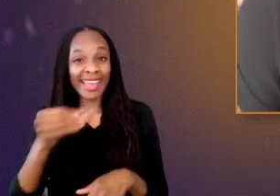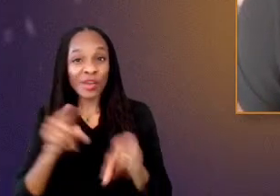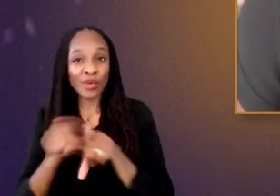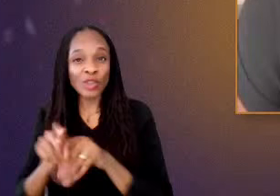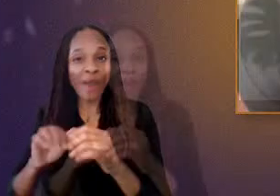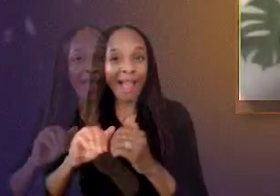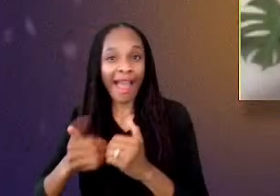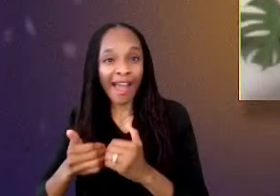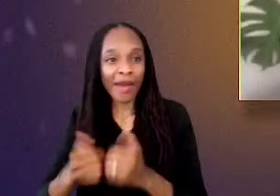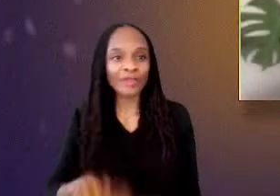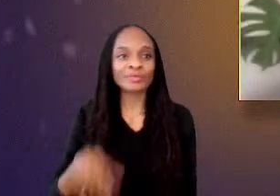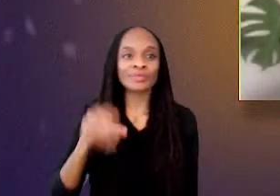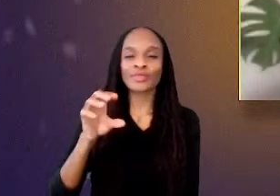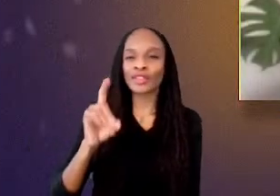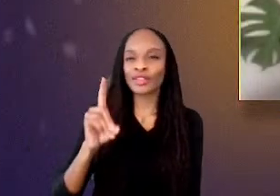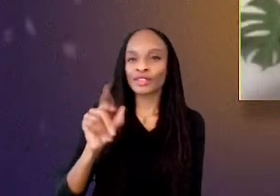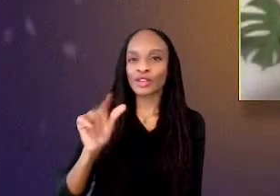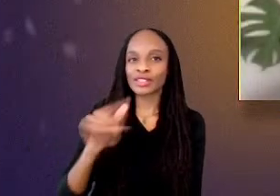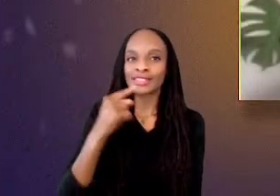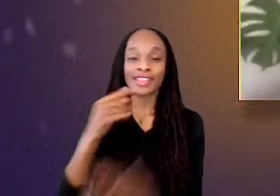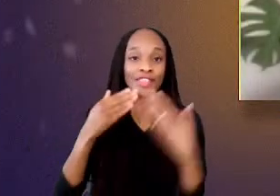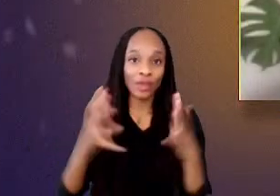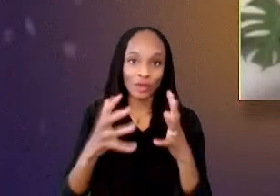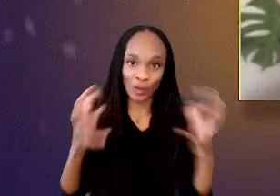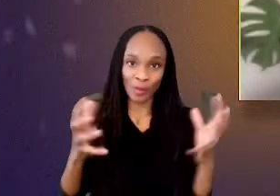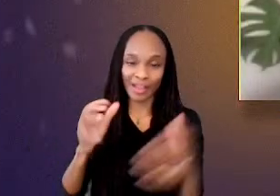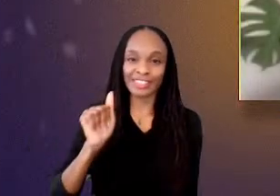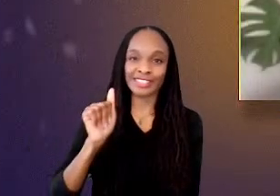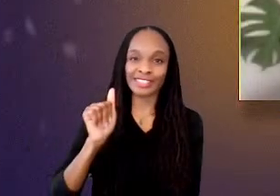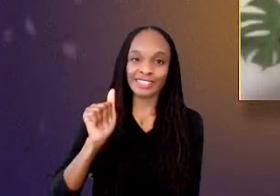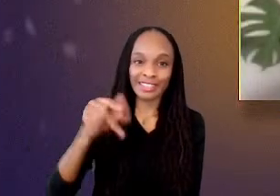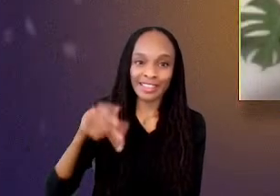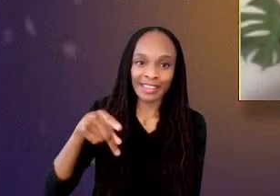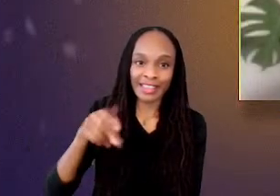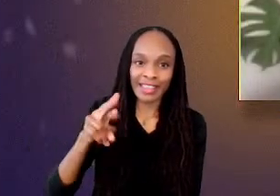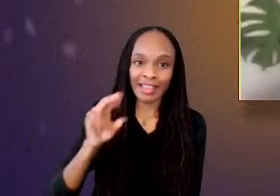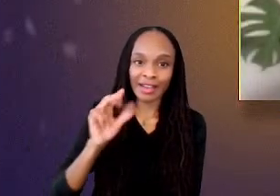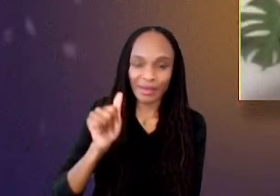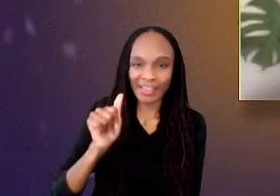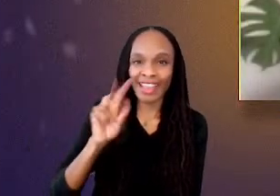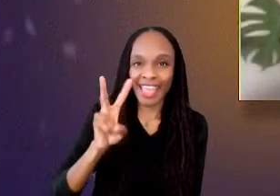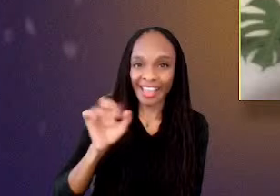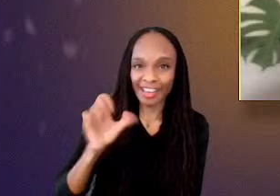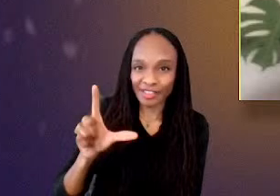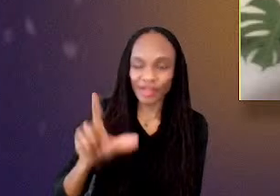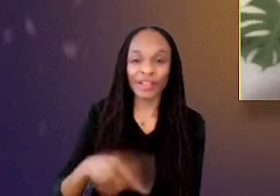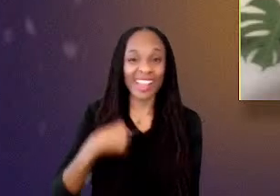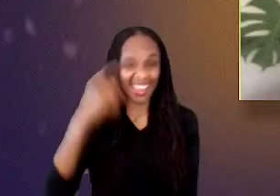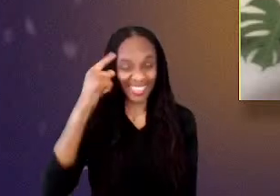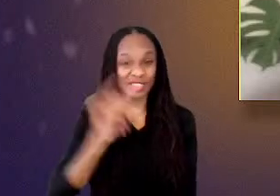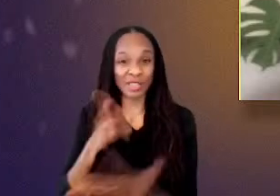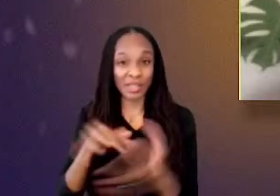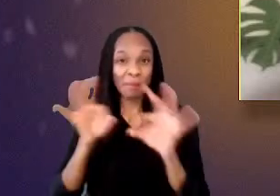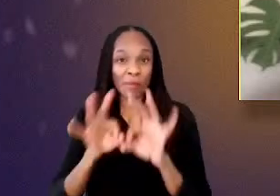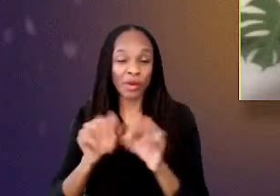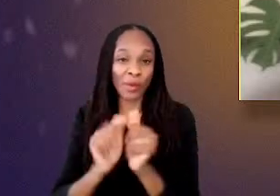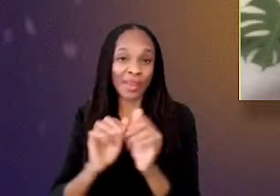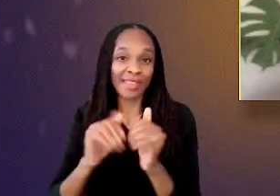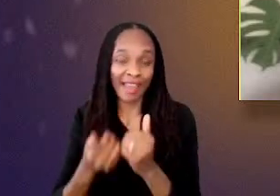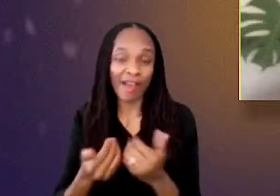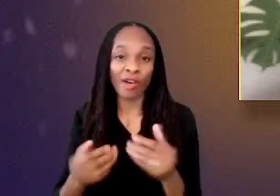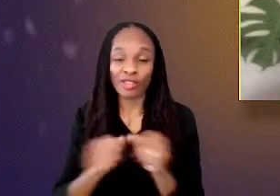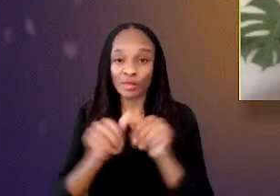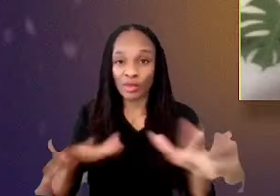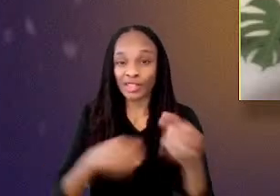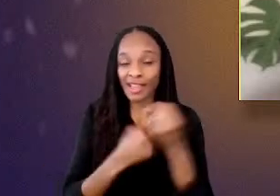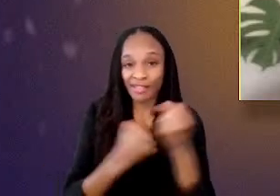Thanks so much. And thanks, Avril. And I'm also just think it's important to mention how important the Distribution Advocates Presents has been in the past